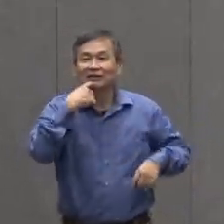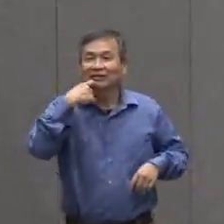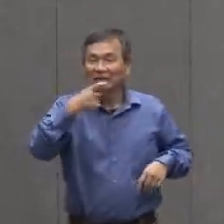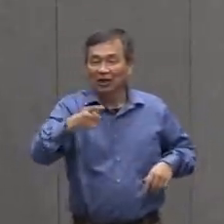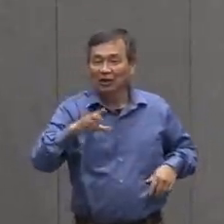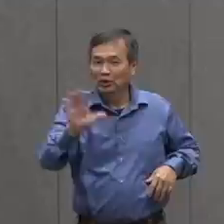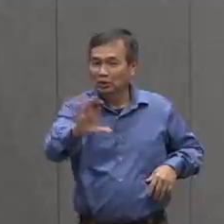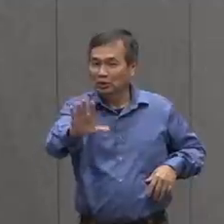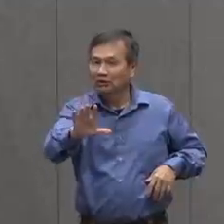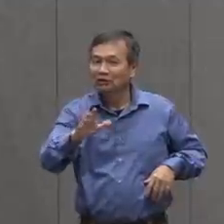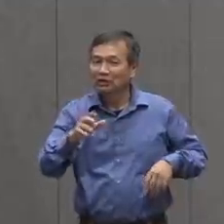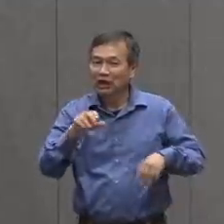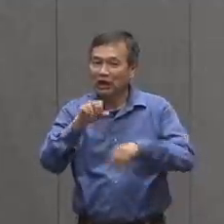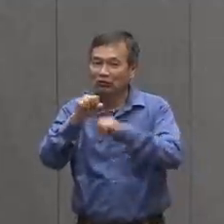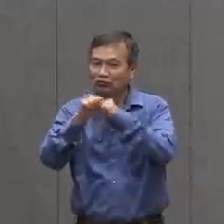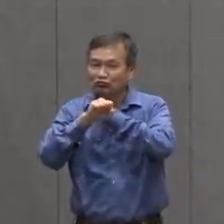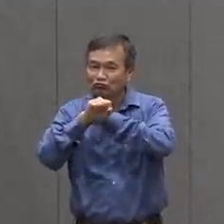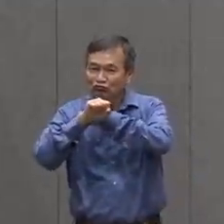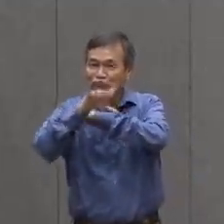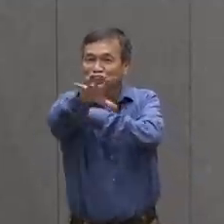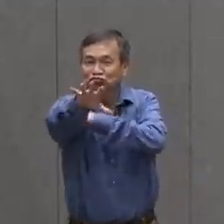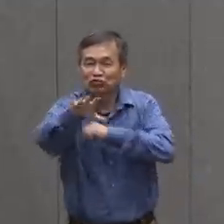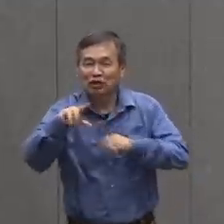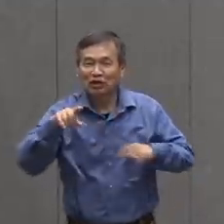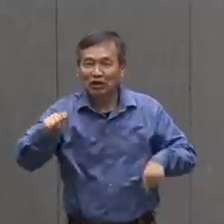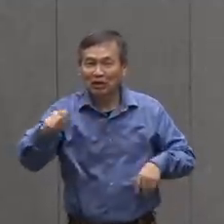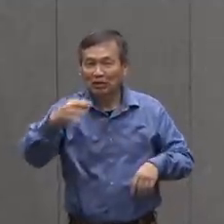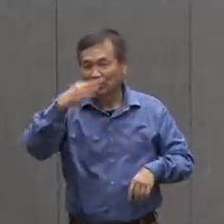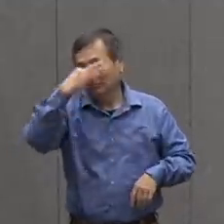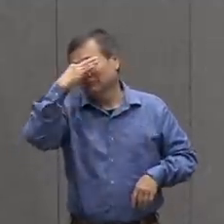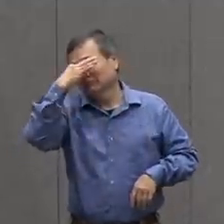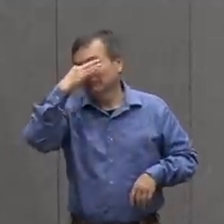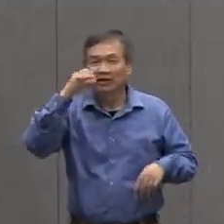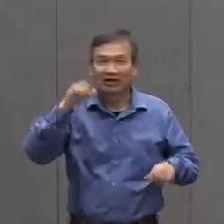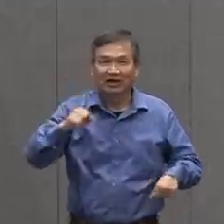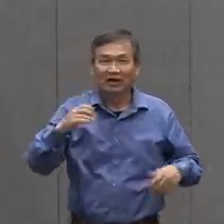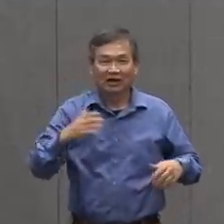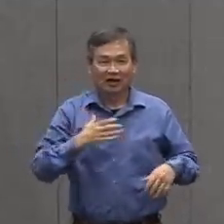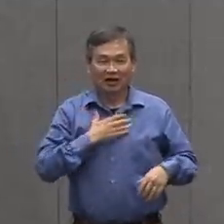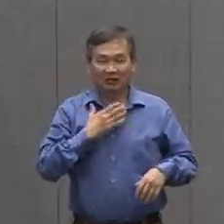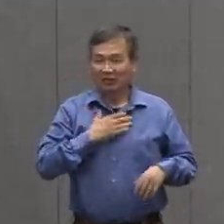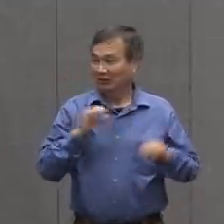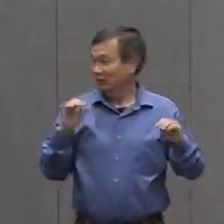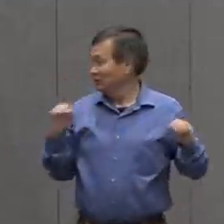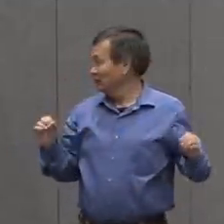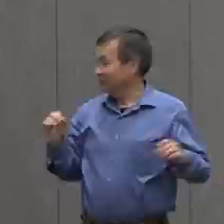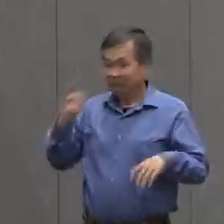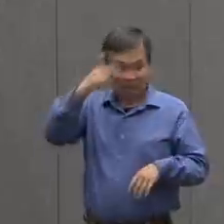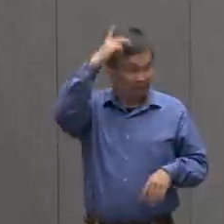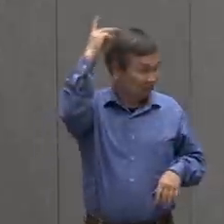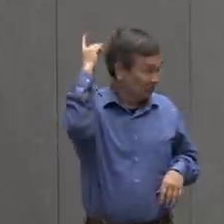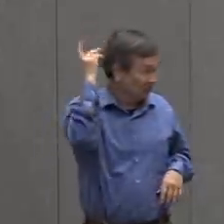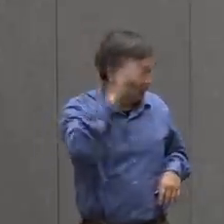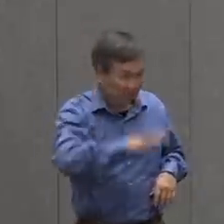spray is on the way. Oh, I'm very glad that I don't have any skunks around.